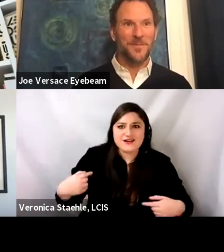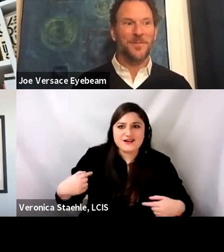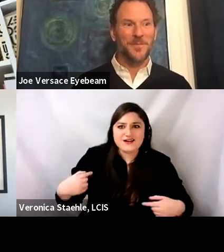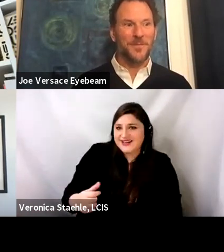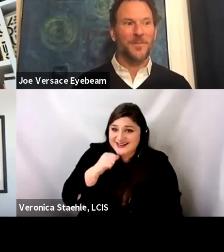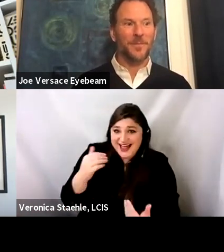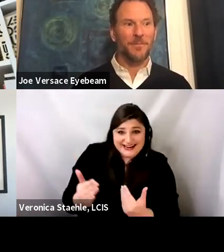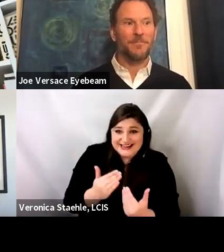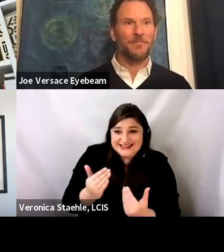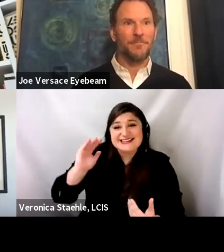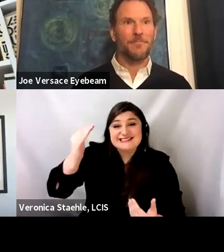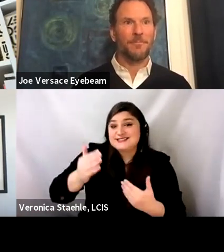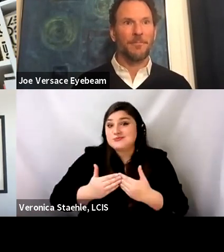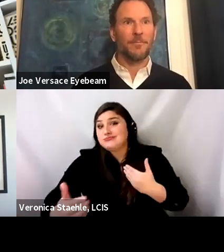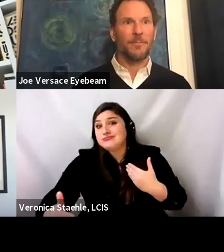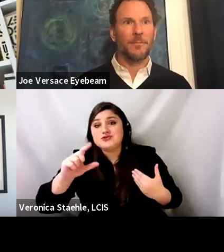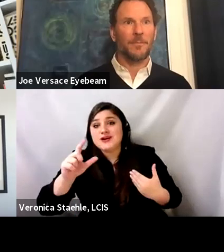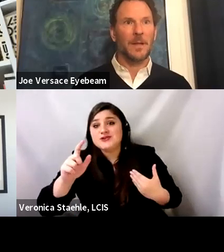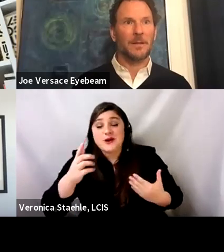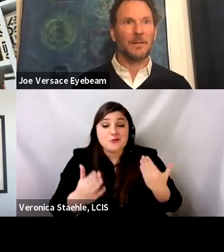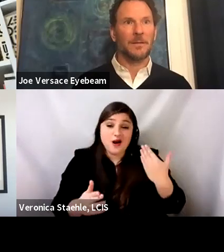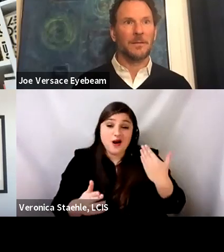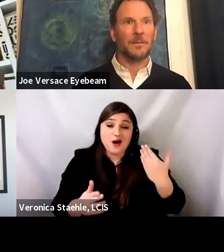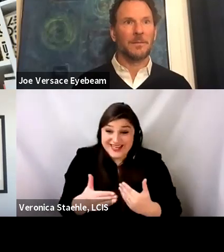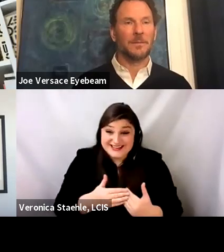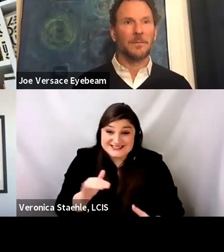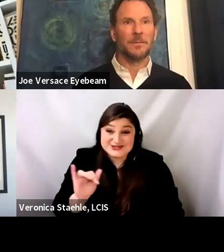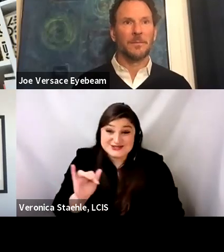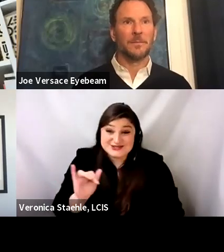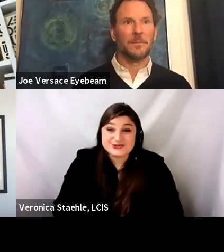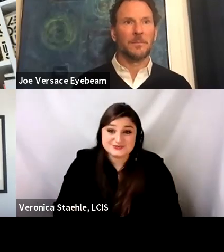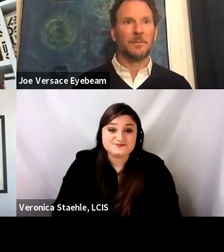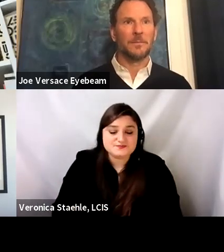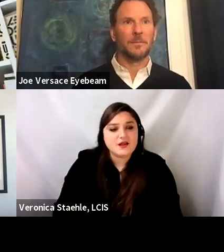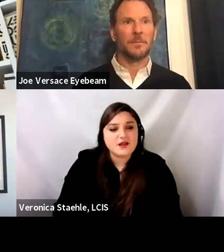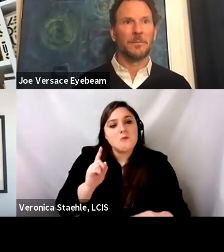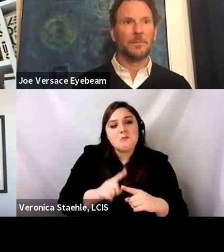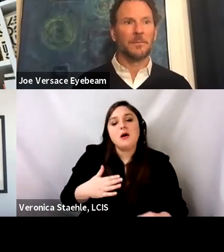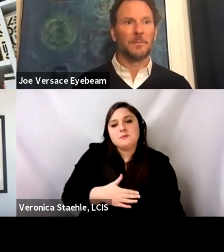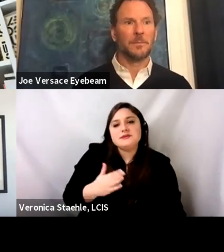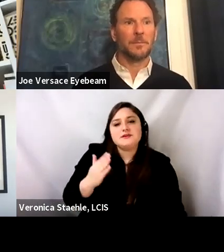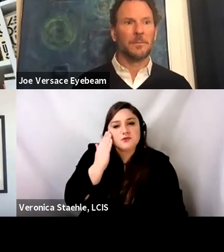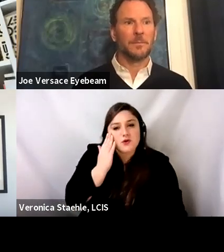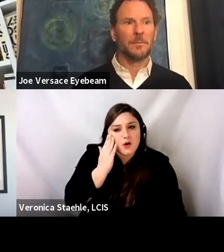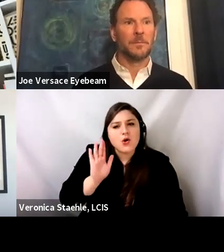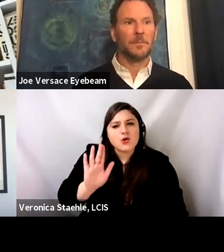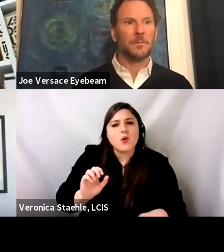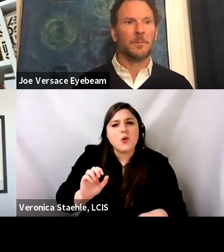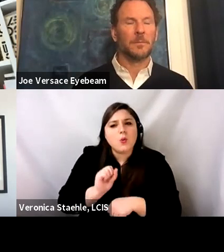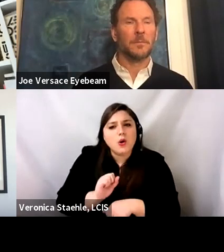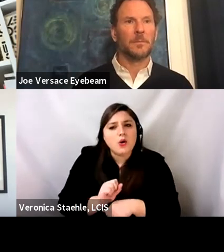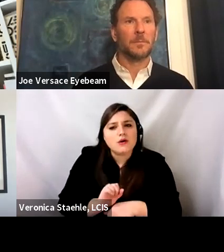term. Know this, that your work, your concern, your loyalty, your due diligence and